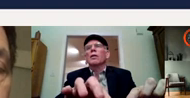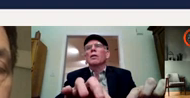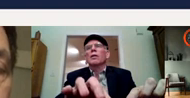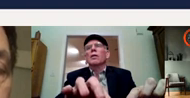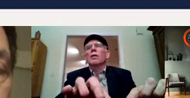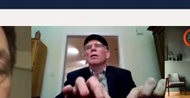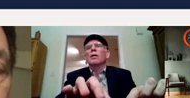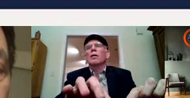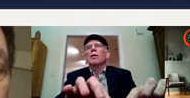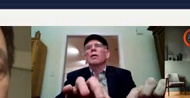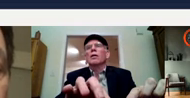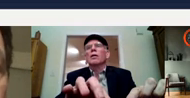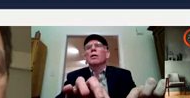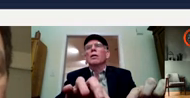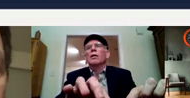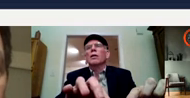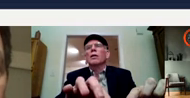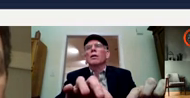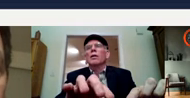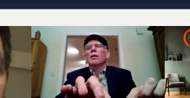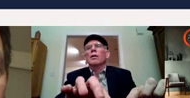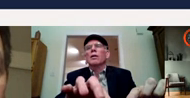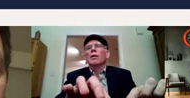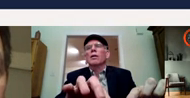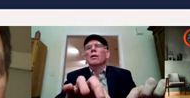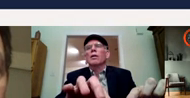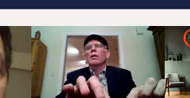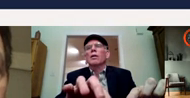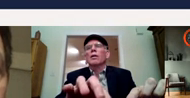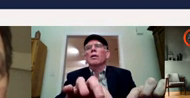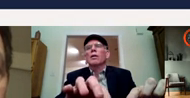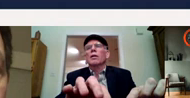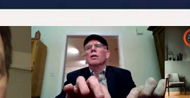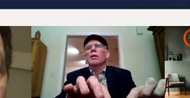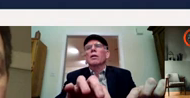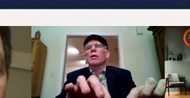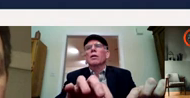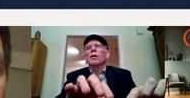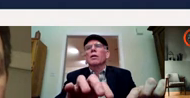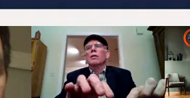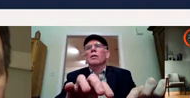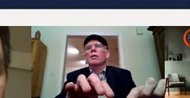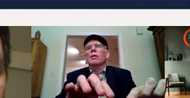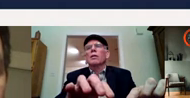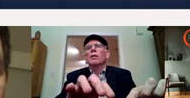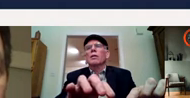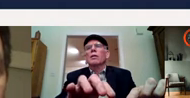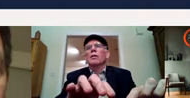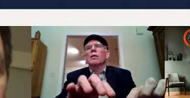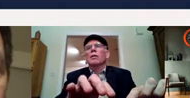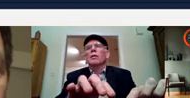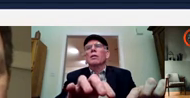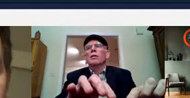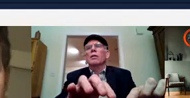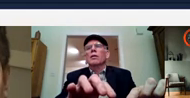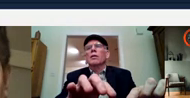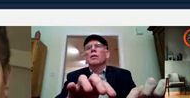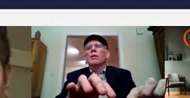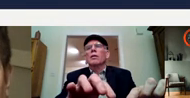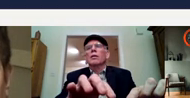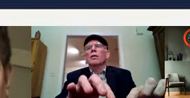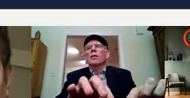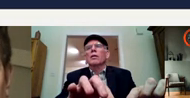But building upon the success of Mosaic, frankly, the vitality, the increase in property values in the surrounding area has